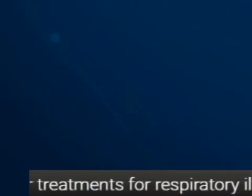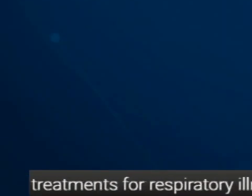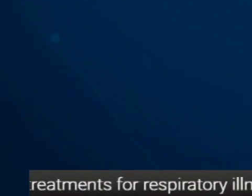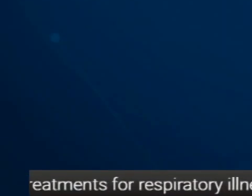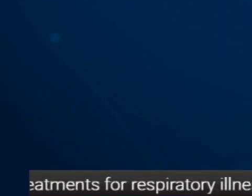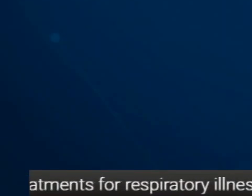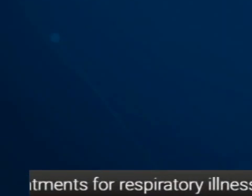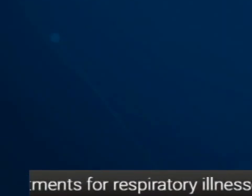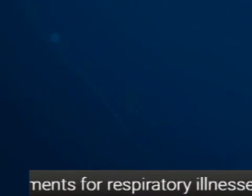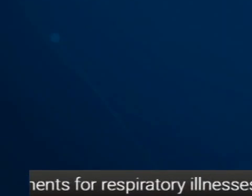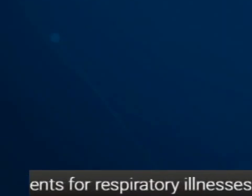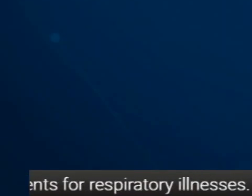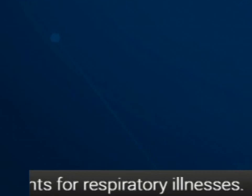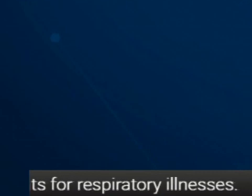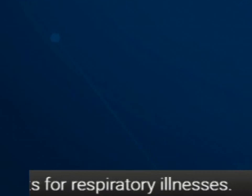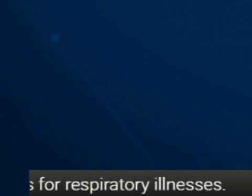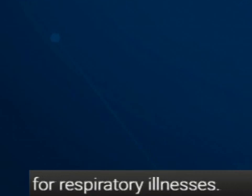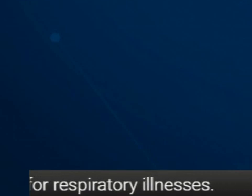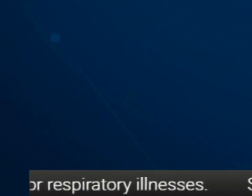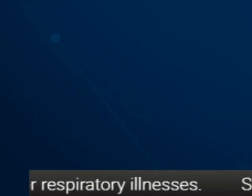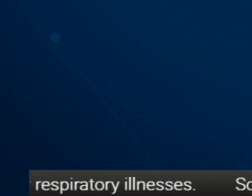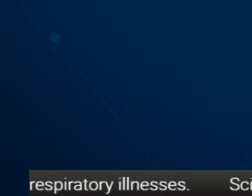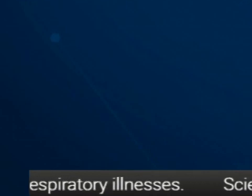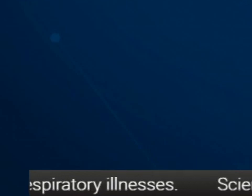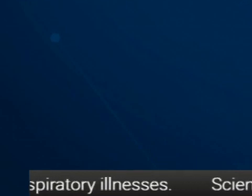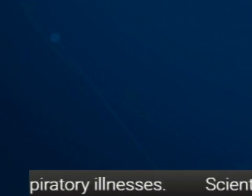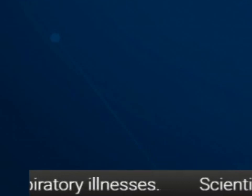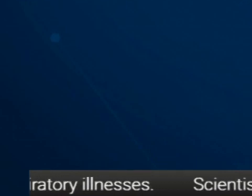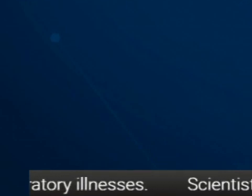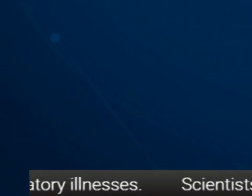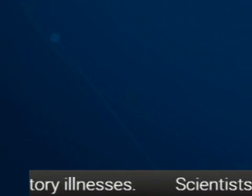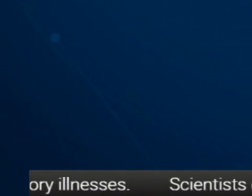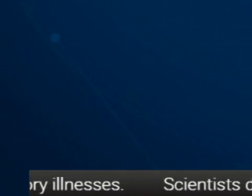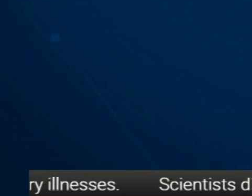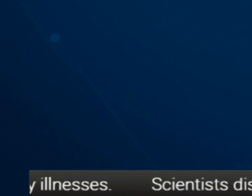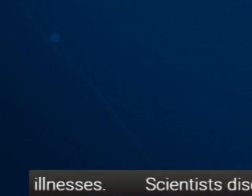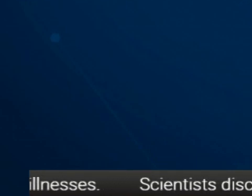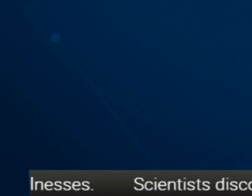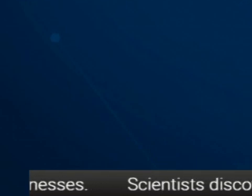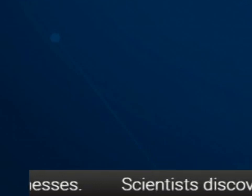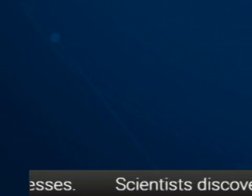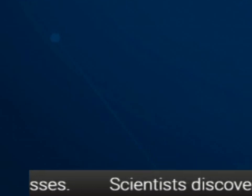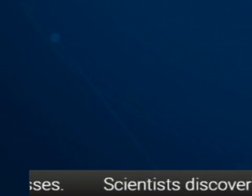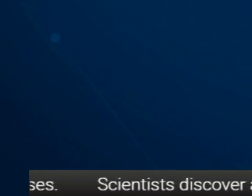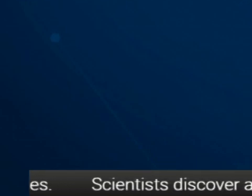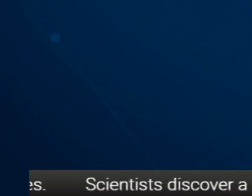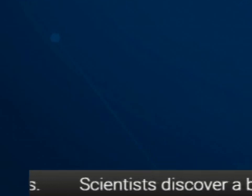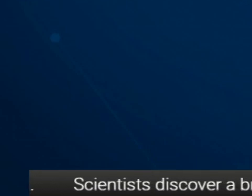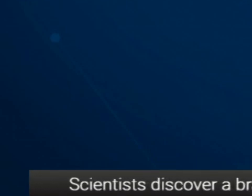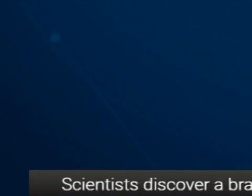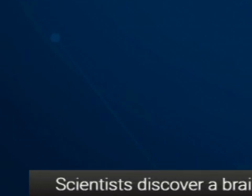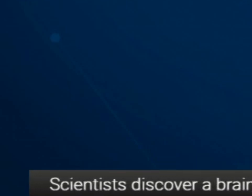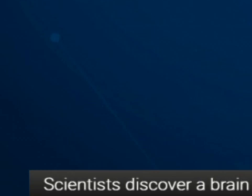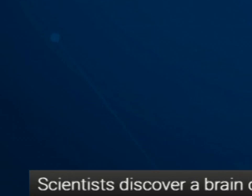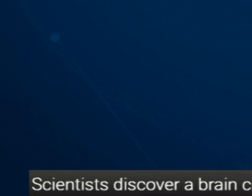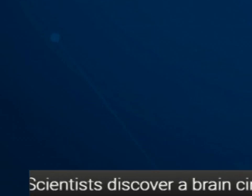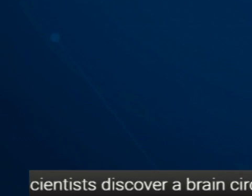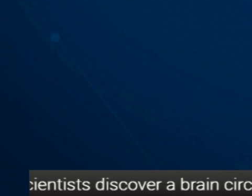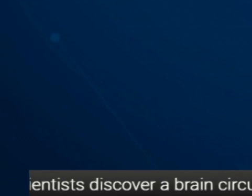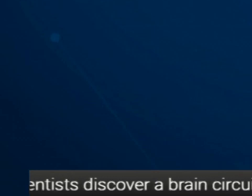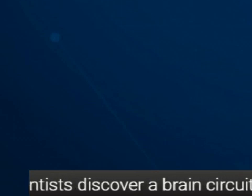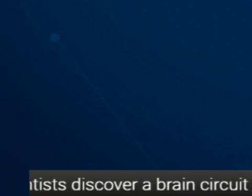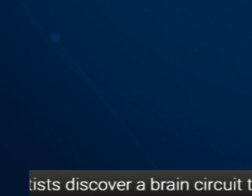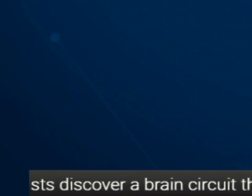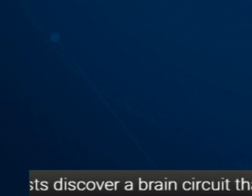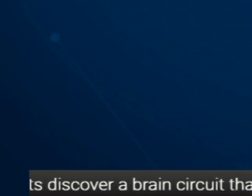a QR code right here on your screen. I know people stress out a lot about what to get mom. I know I do. So please send